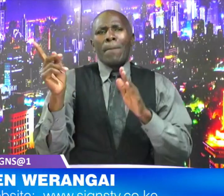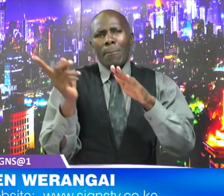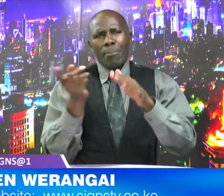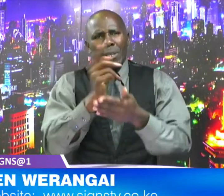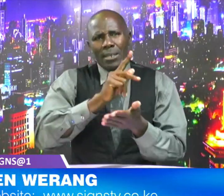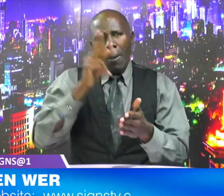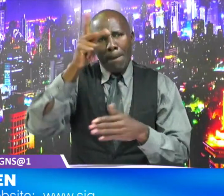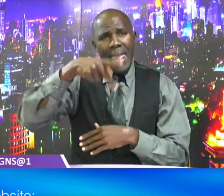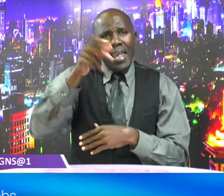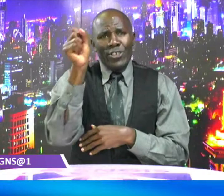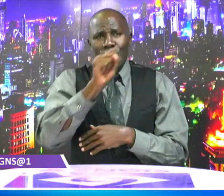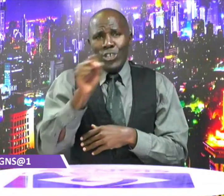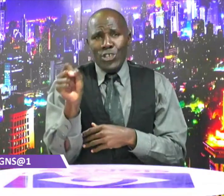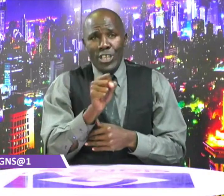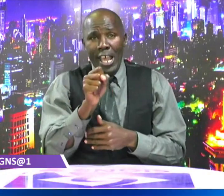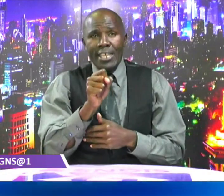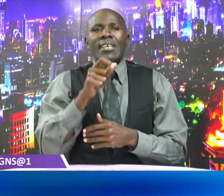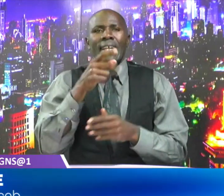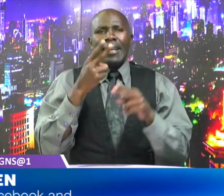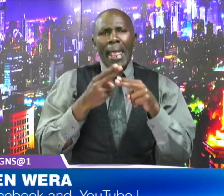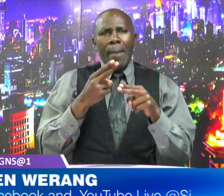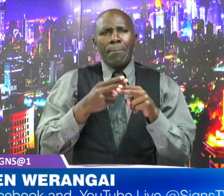2023.